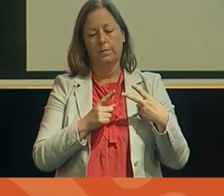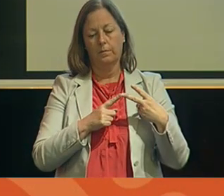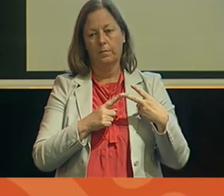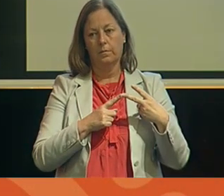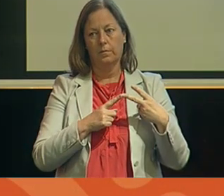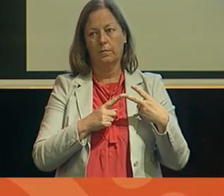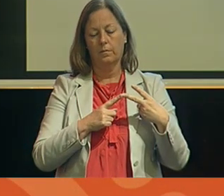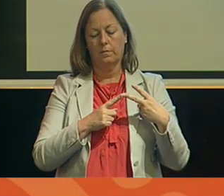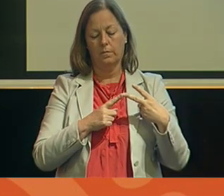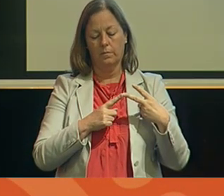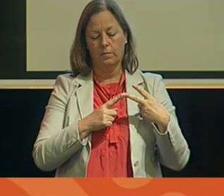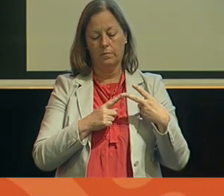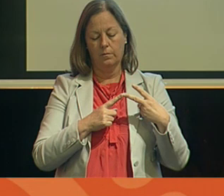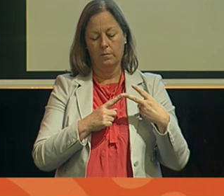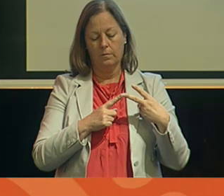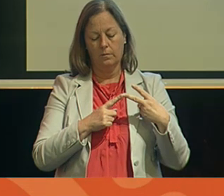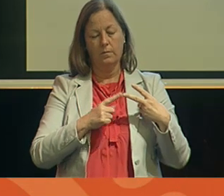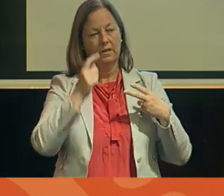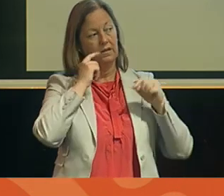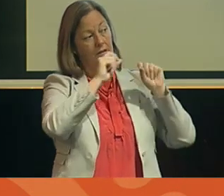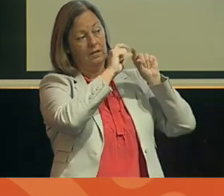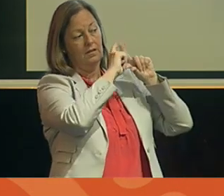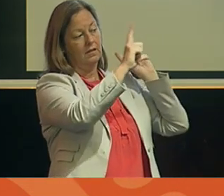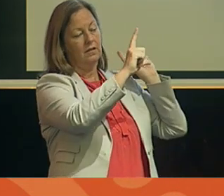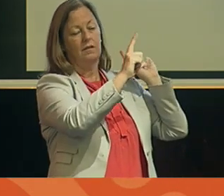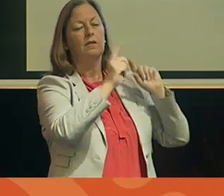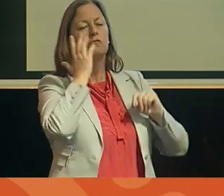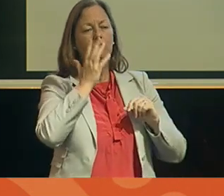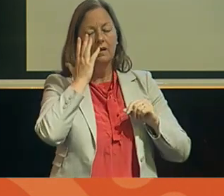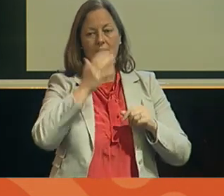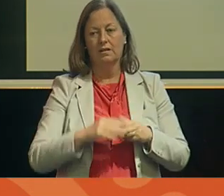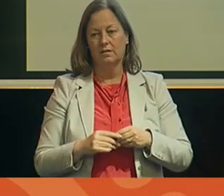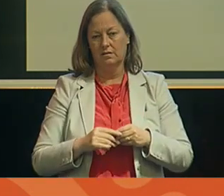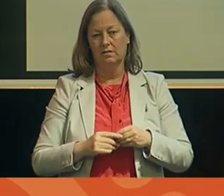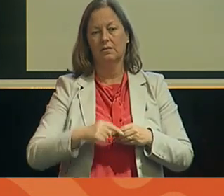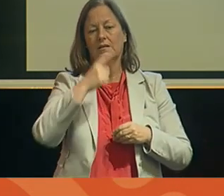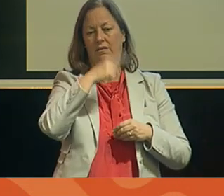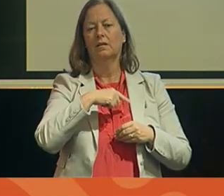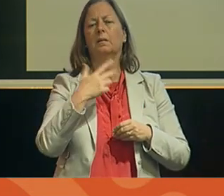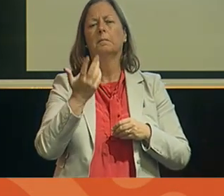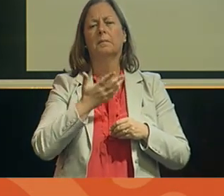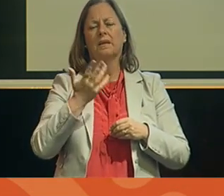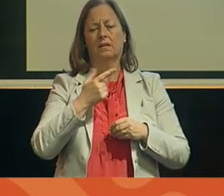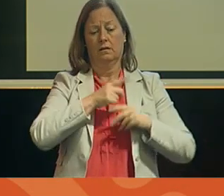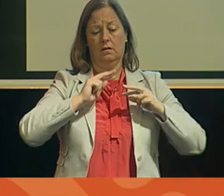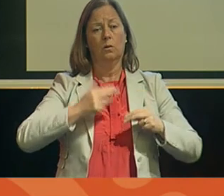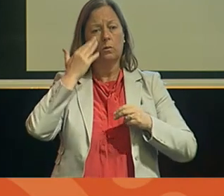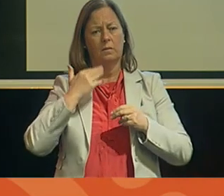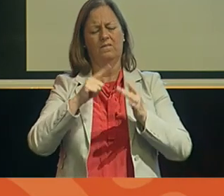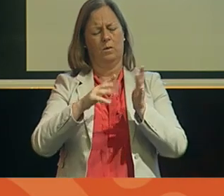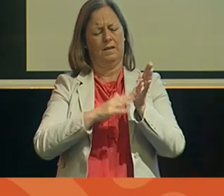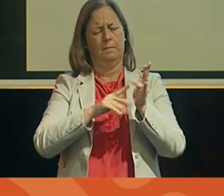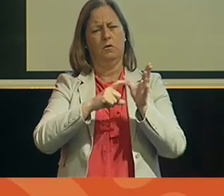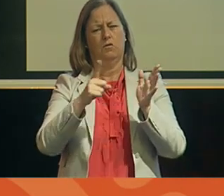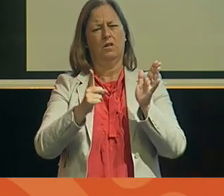the above that have been highlighted, wears a woman's attire and poses as a woman for immoral purposes. What is that? That